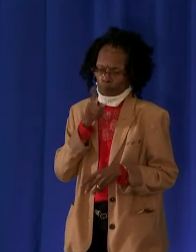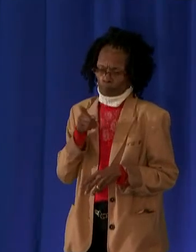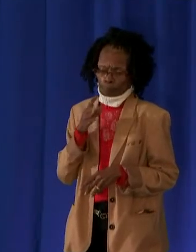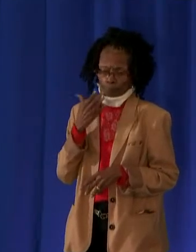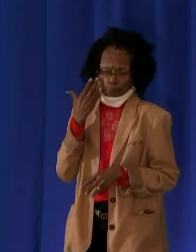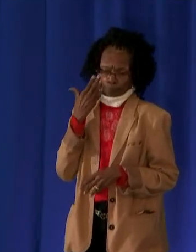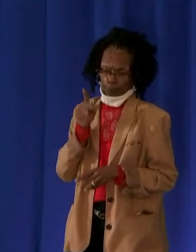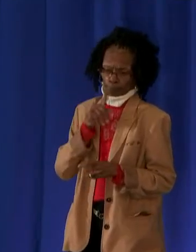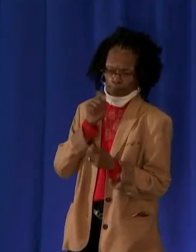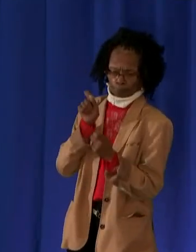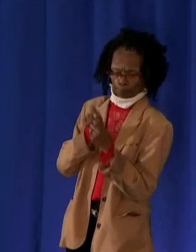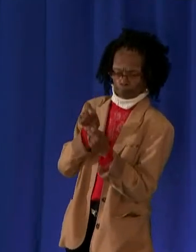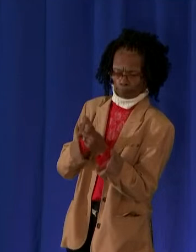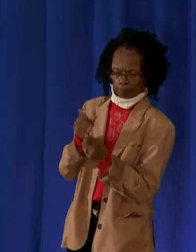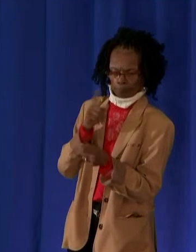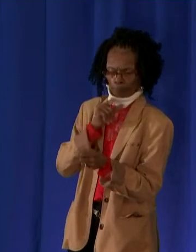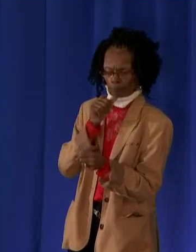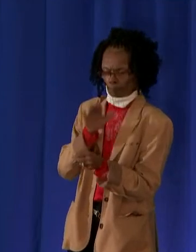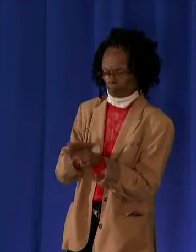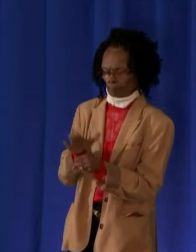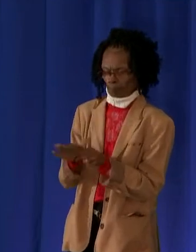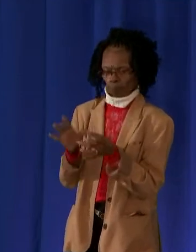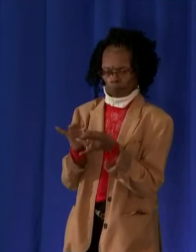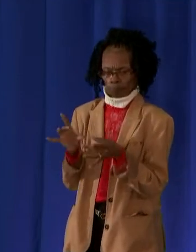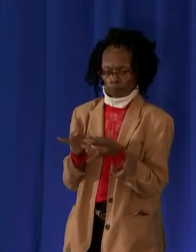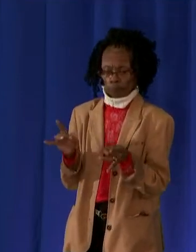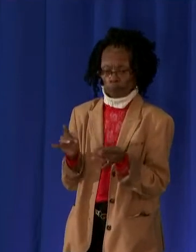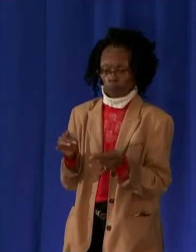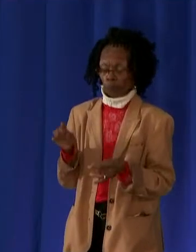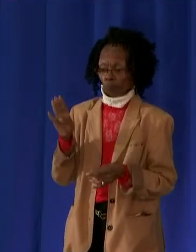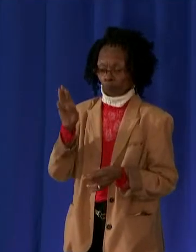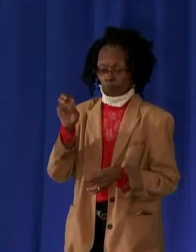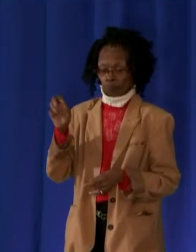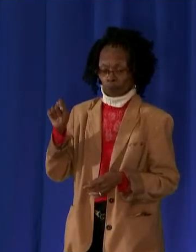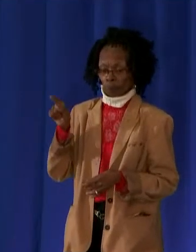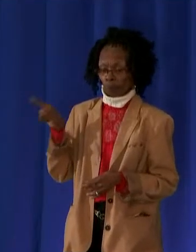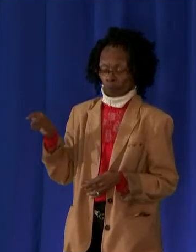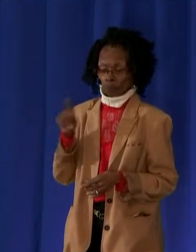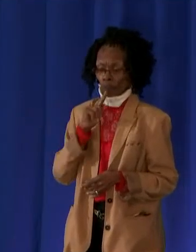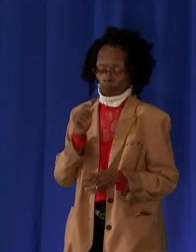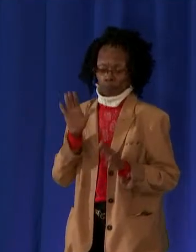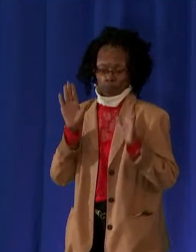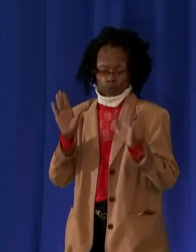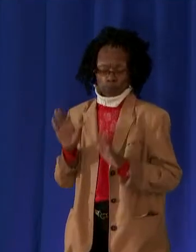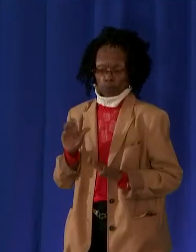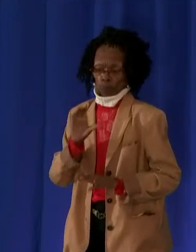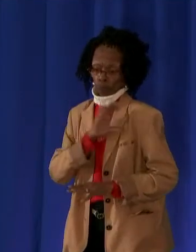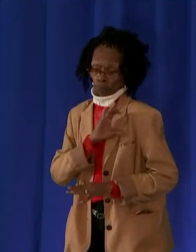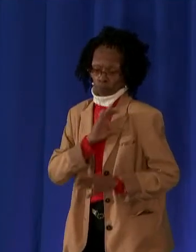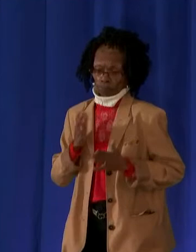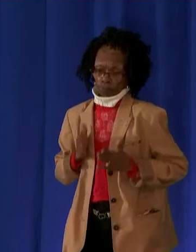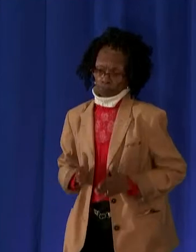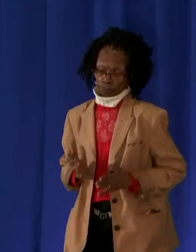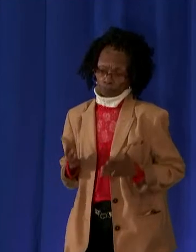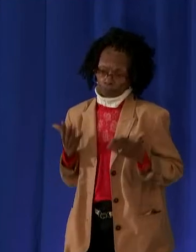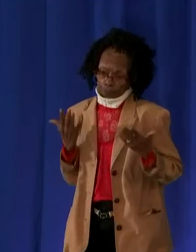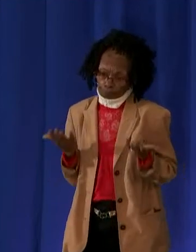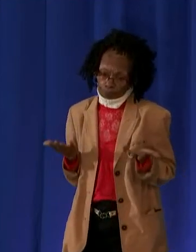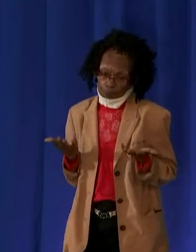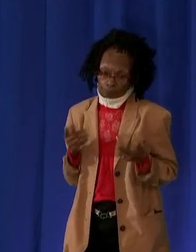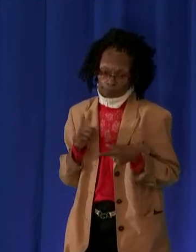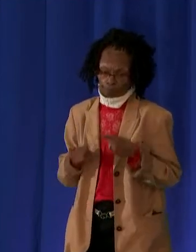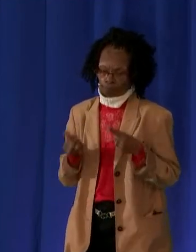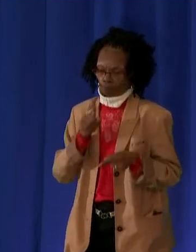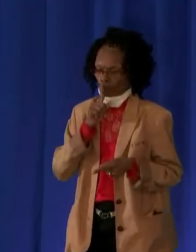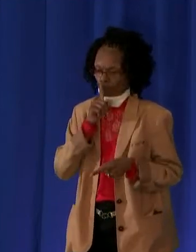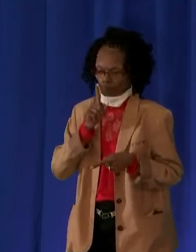don't really know enough to comment about it. Brett was a great officer, and I